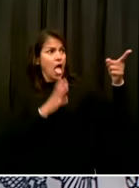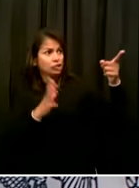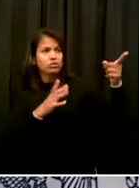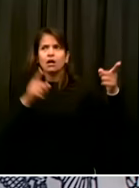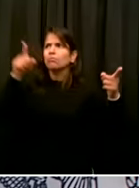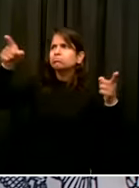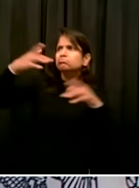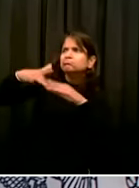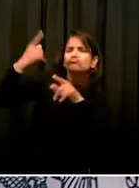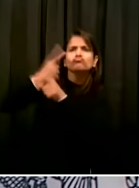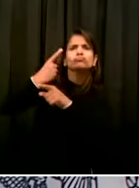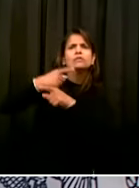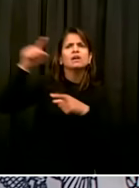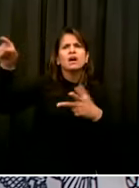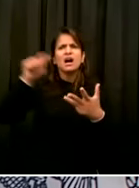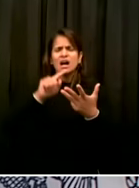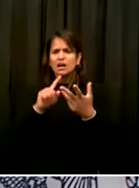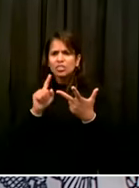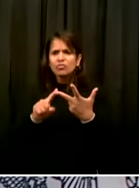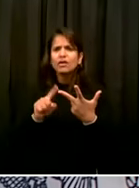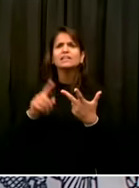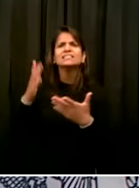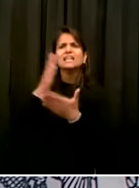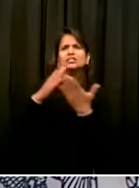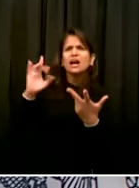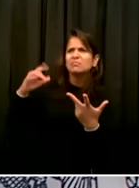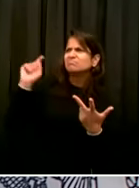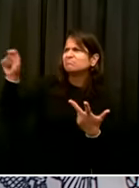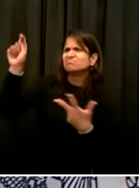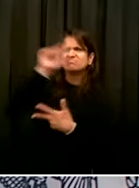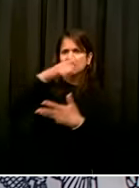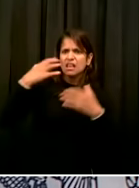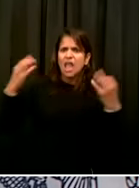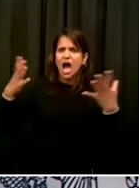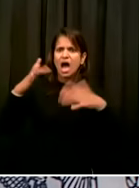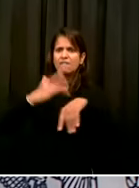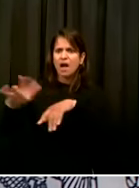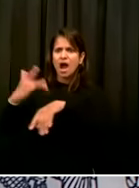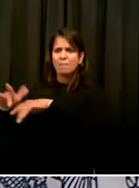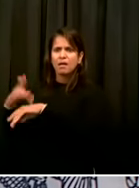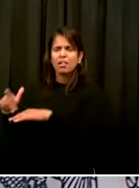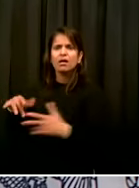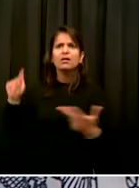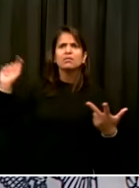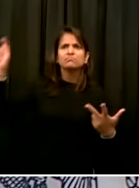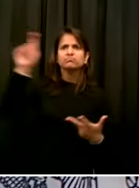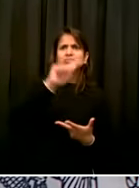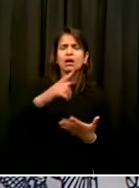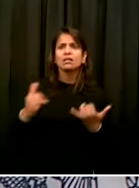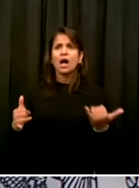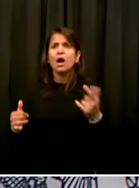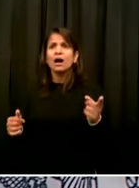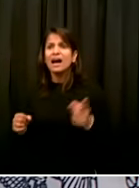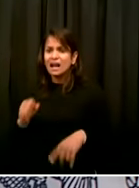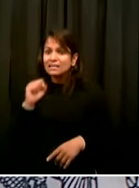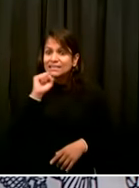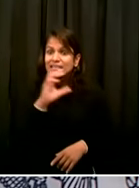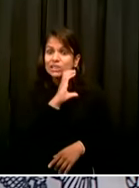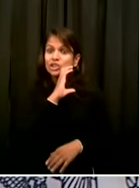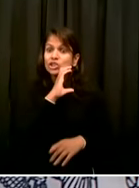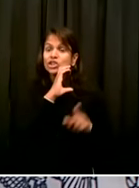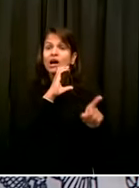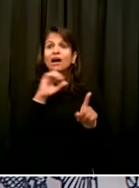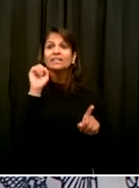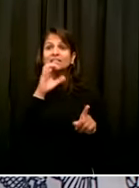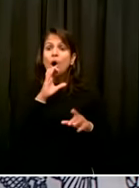because they're seniors living on fixed incomes mostly, and they're controlled by the state auspices?